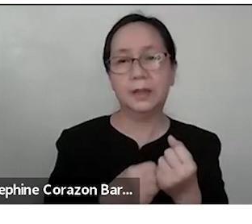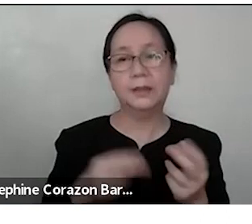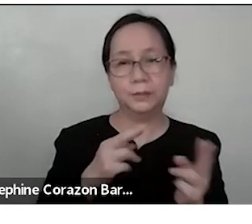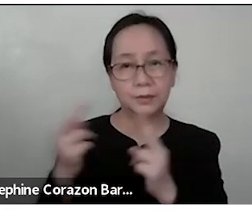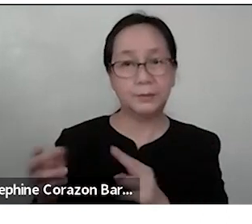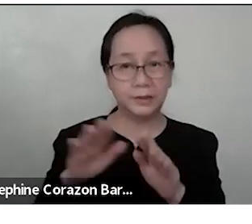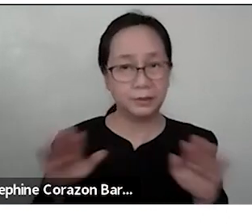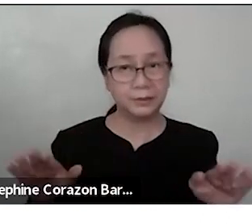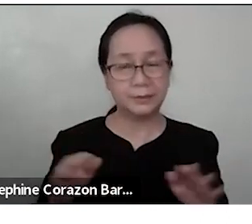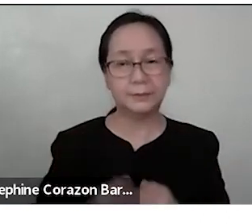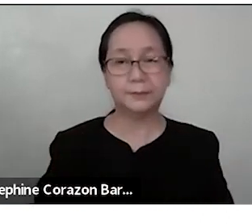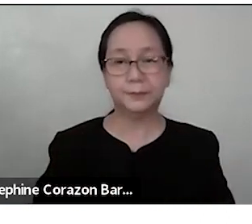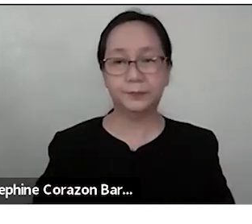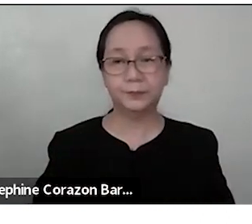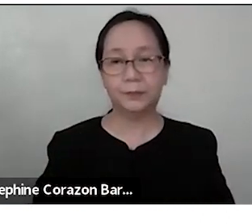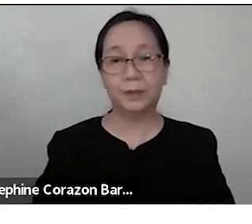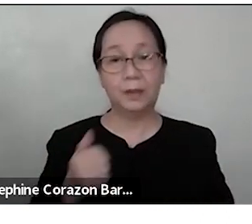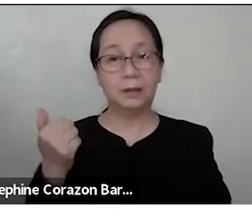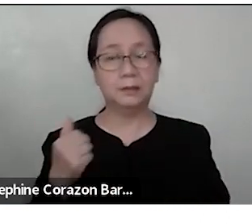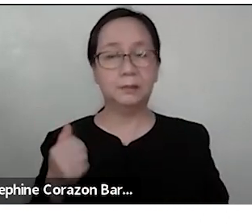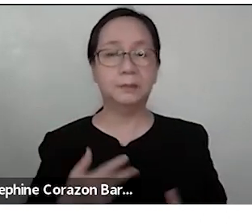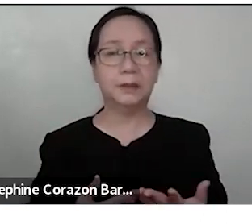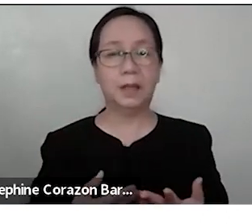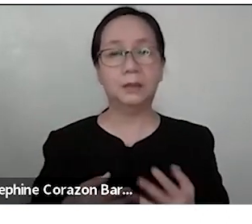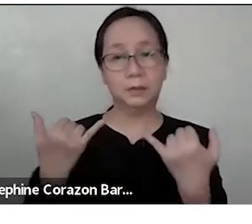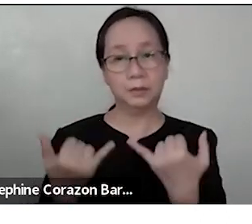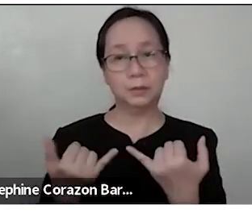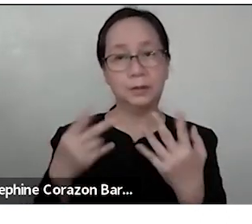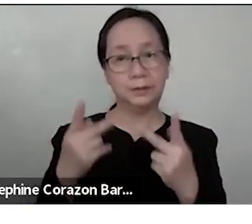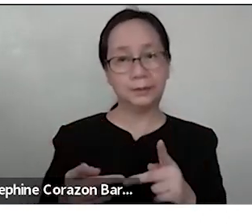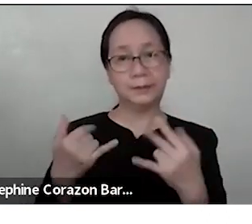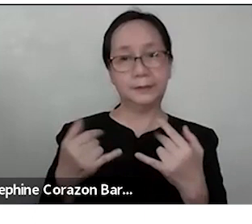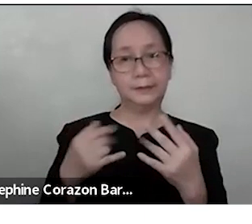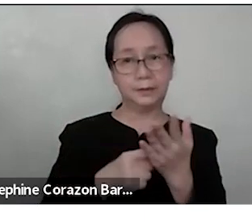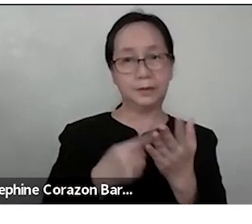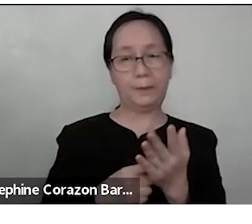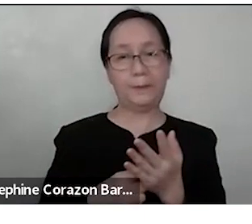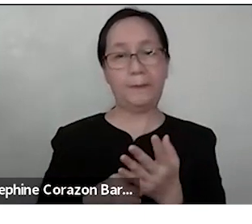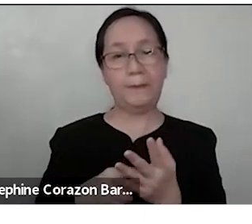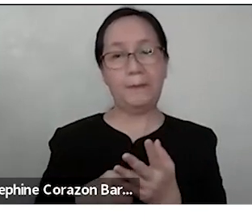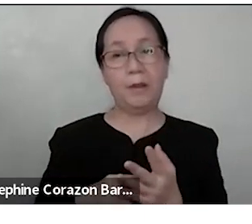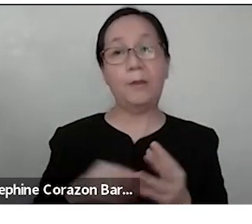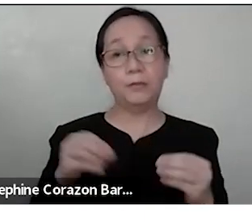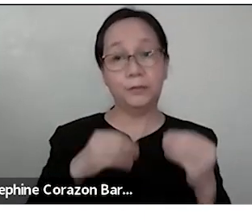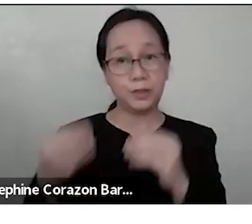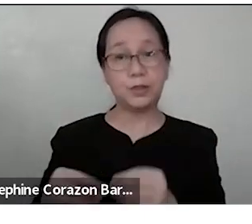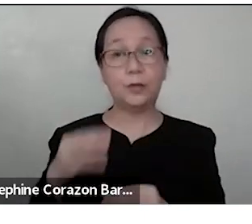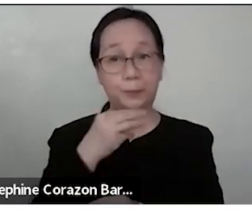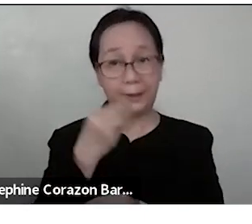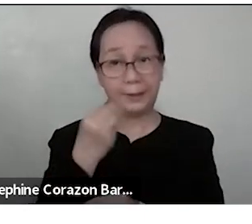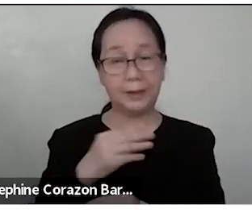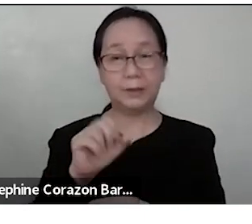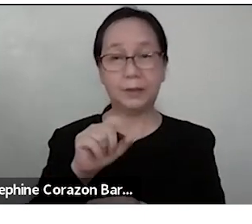by the children. Another thing that is also coming up now in our discussion is the provision of meal allowances, because